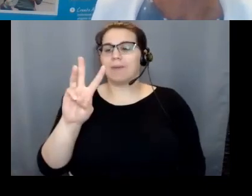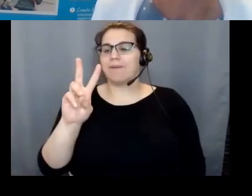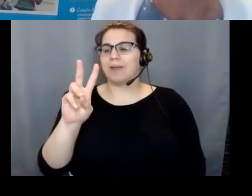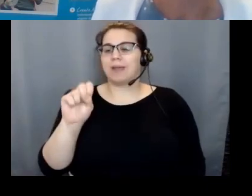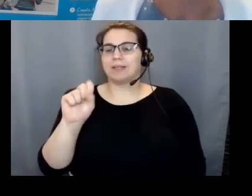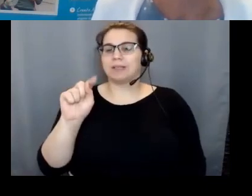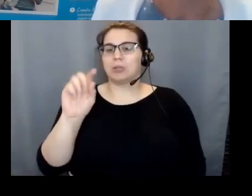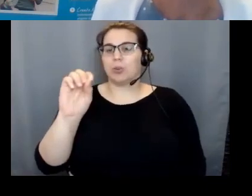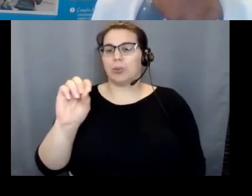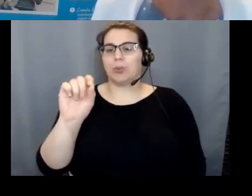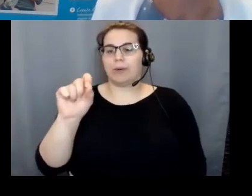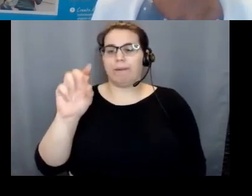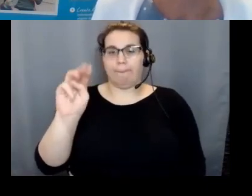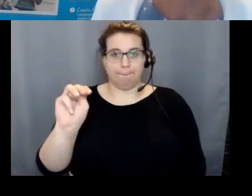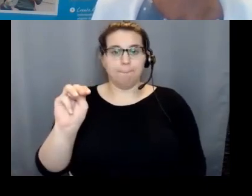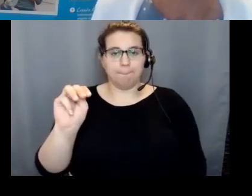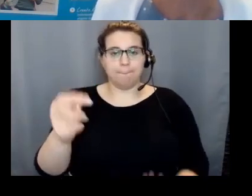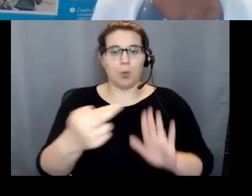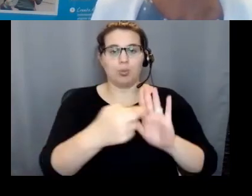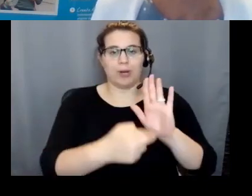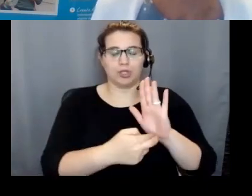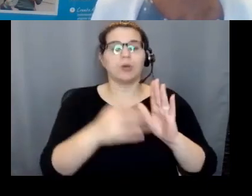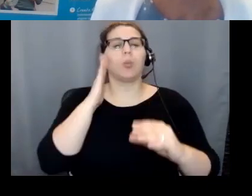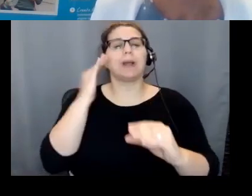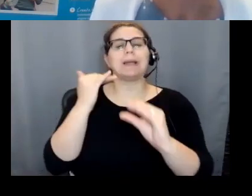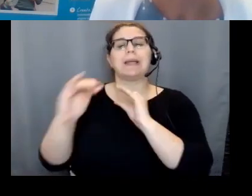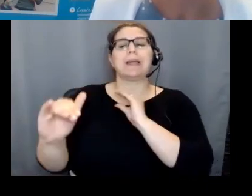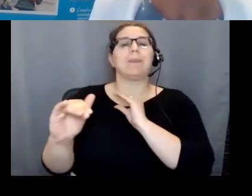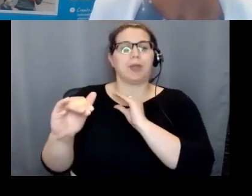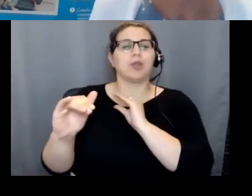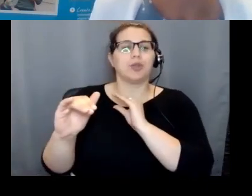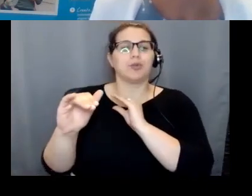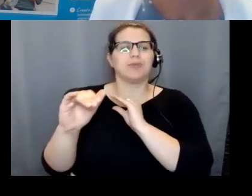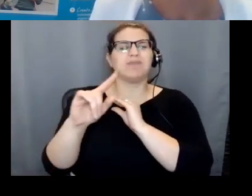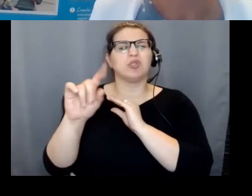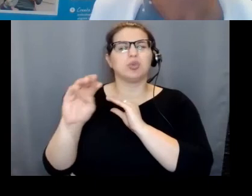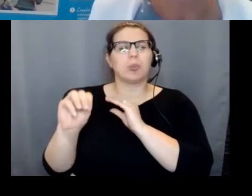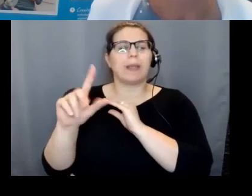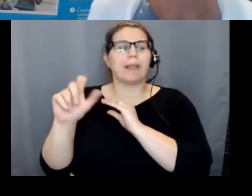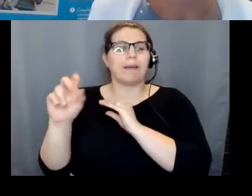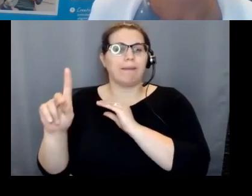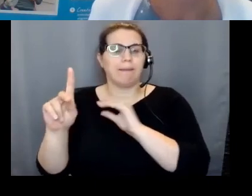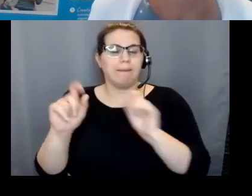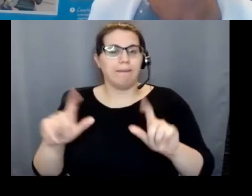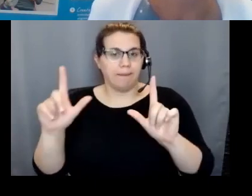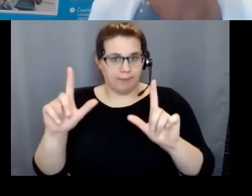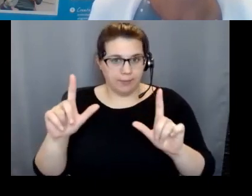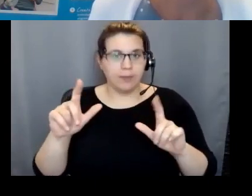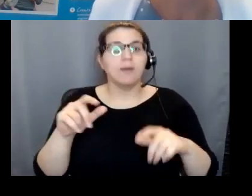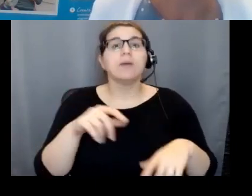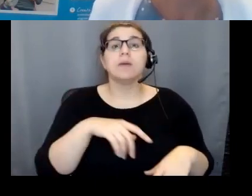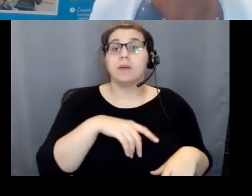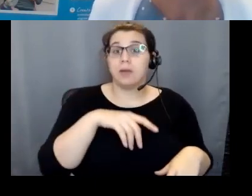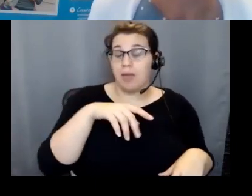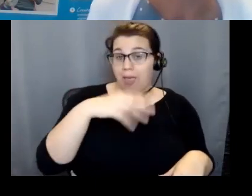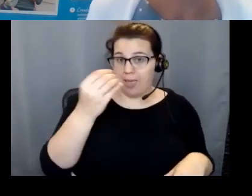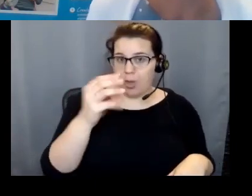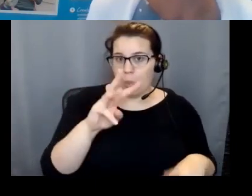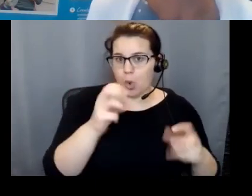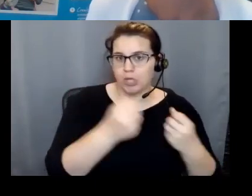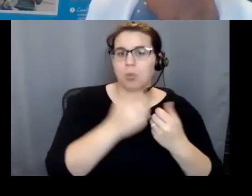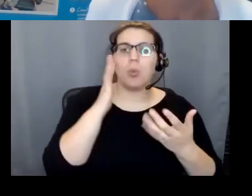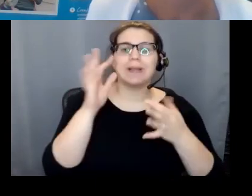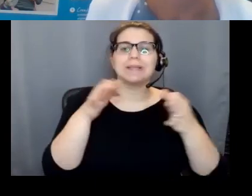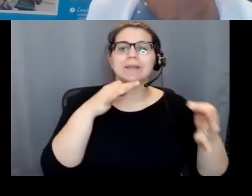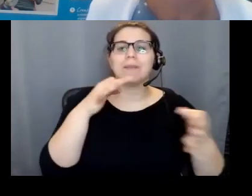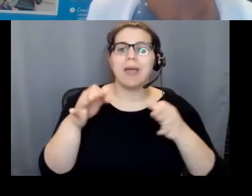wvable@wvsto.com to register, and you will be sent a link to join. The workshop will include a walkthrough of the online dashboard.